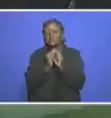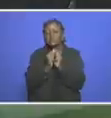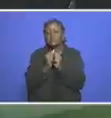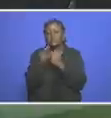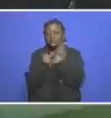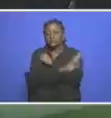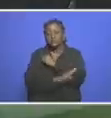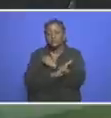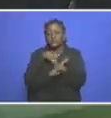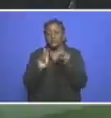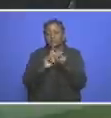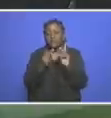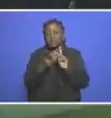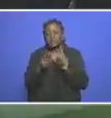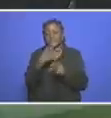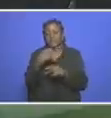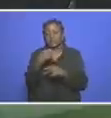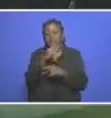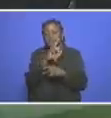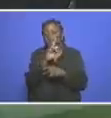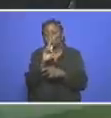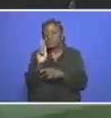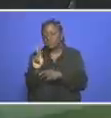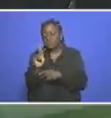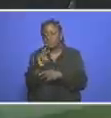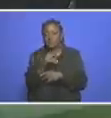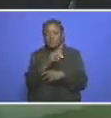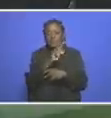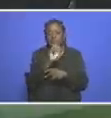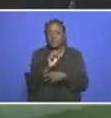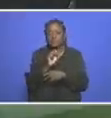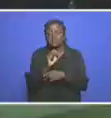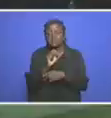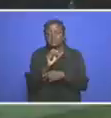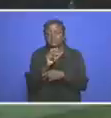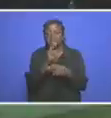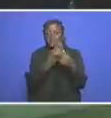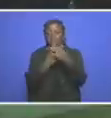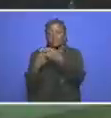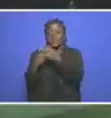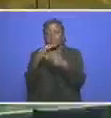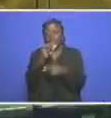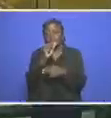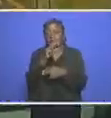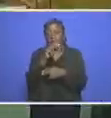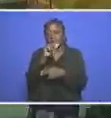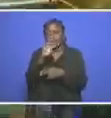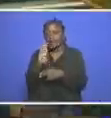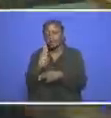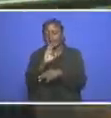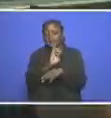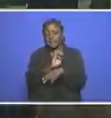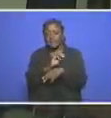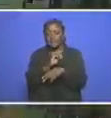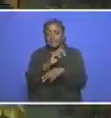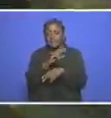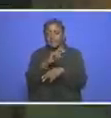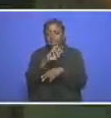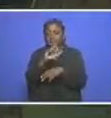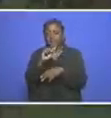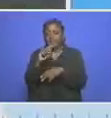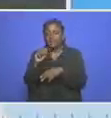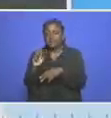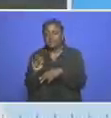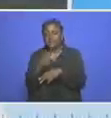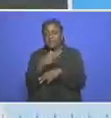partners and the likes of the UK, US, United Arab Emirates, and Venezuela. The Prime Minister said talks with the Haitian